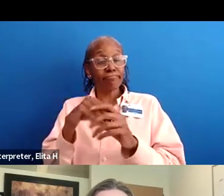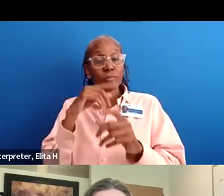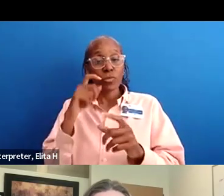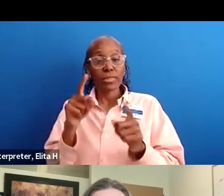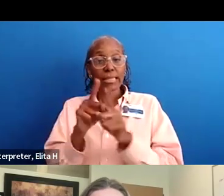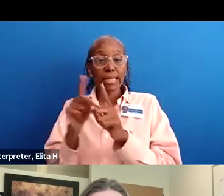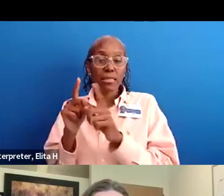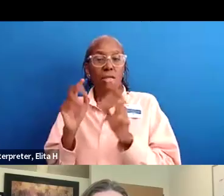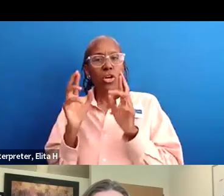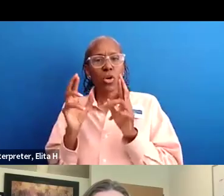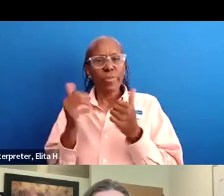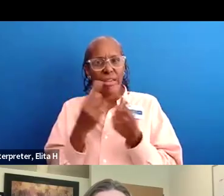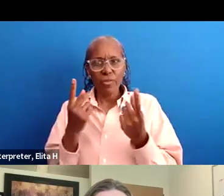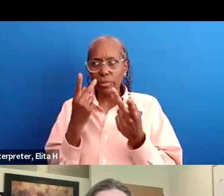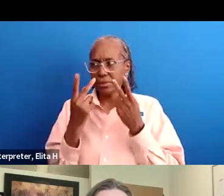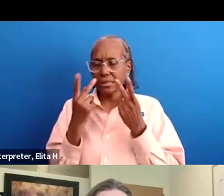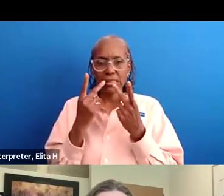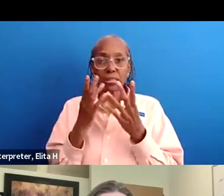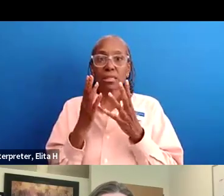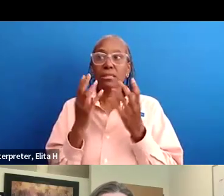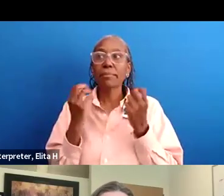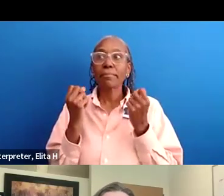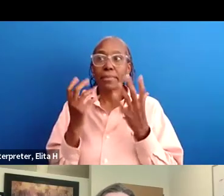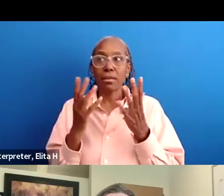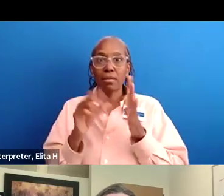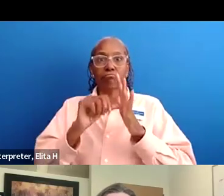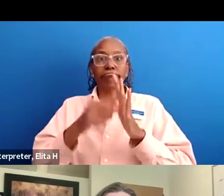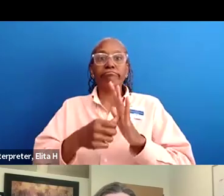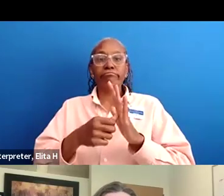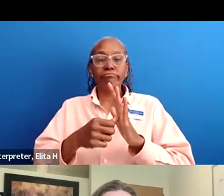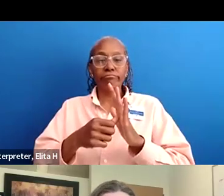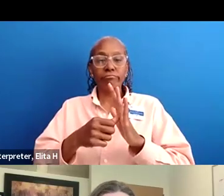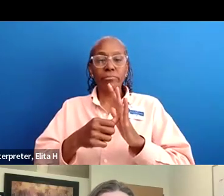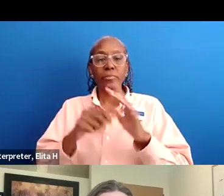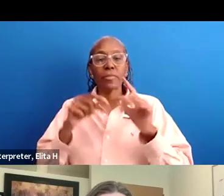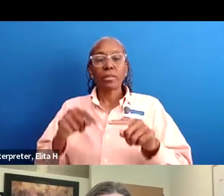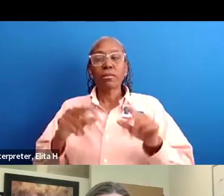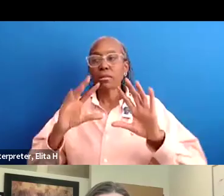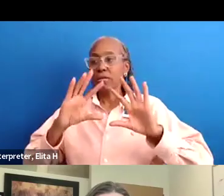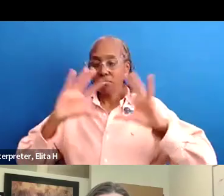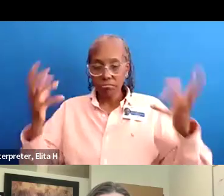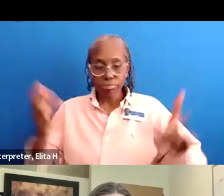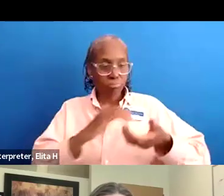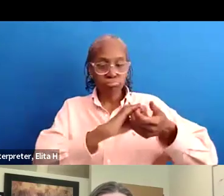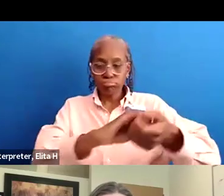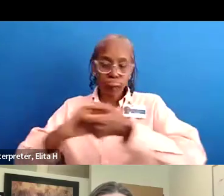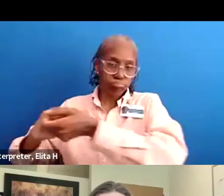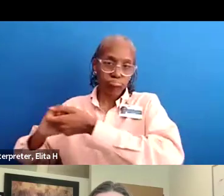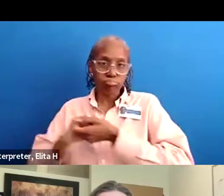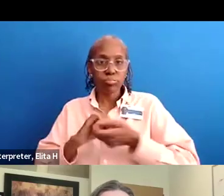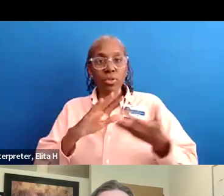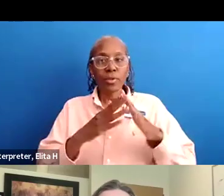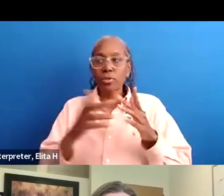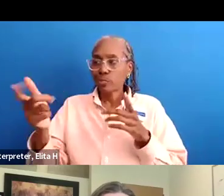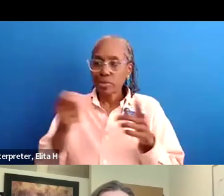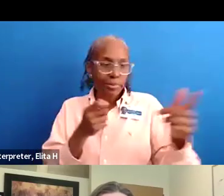as hopefully everyone's seen, there's a real emphasis in this collaborative community on bringing